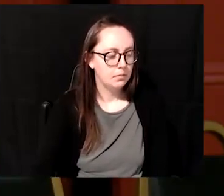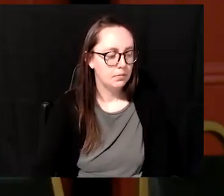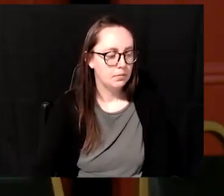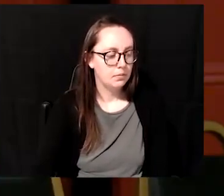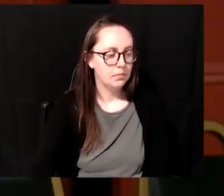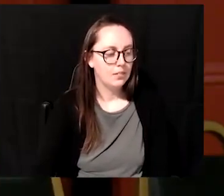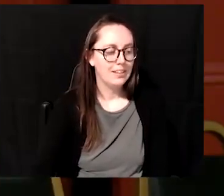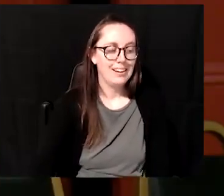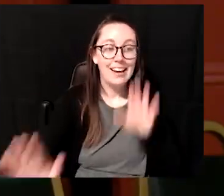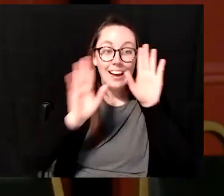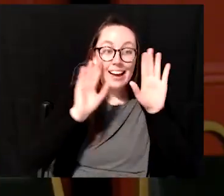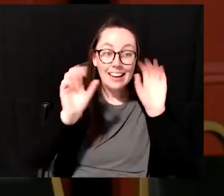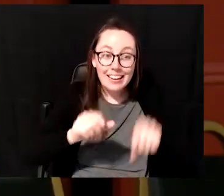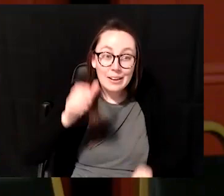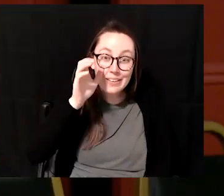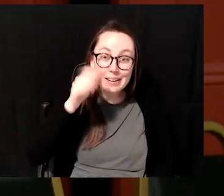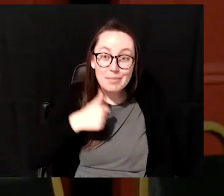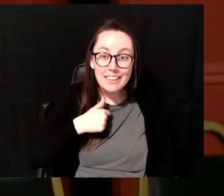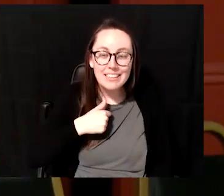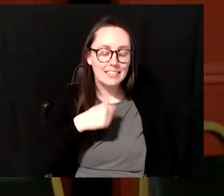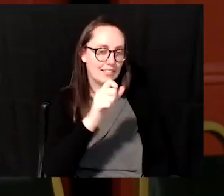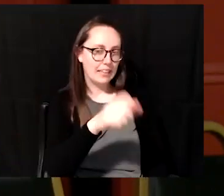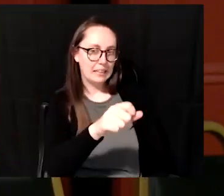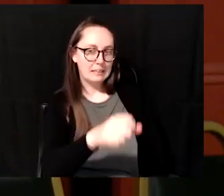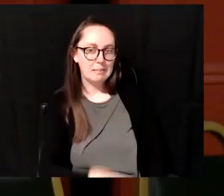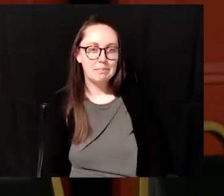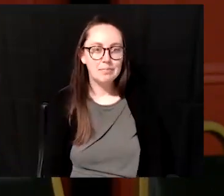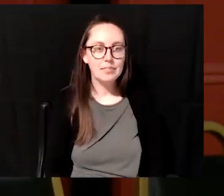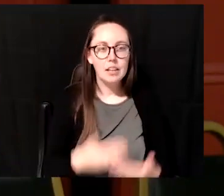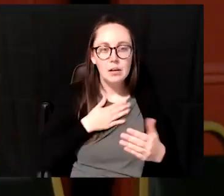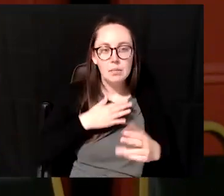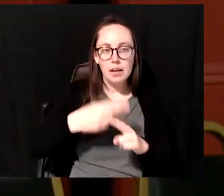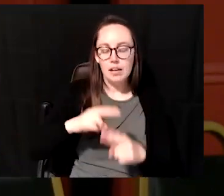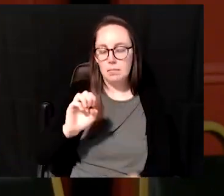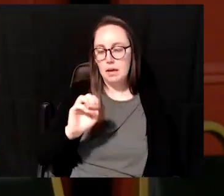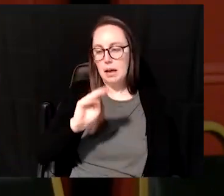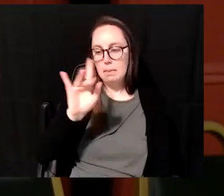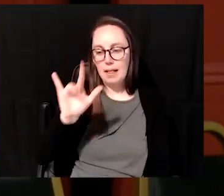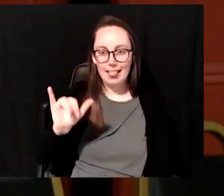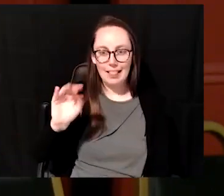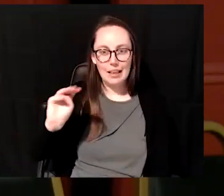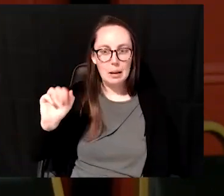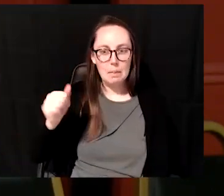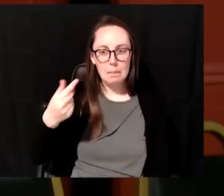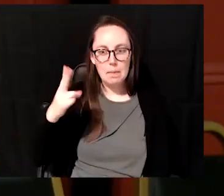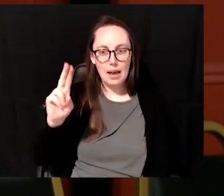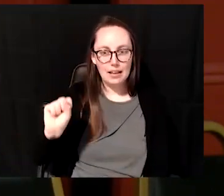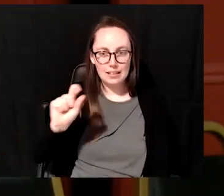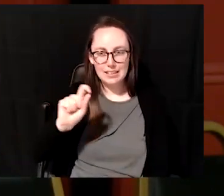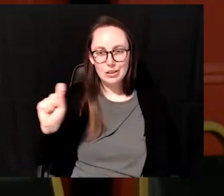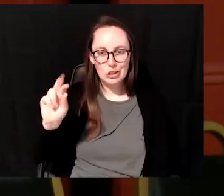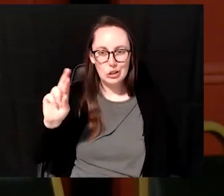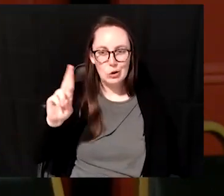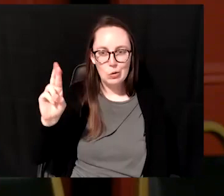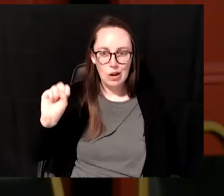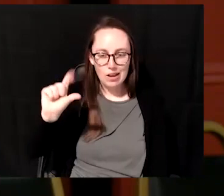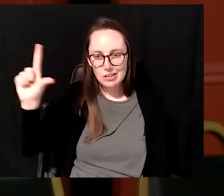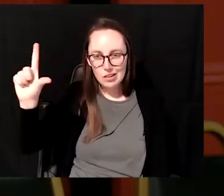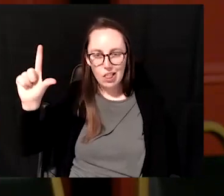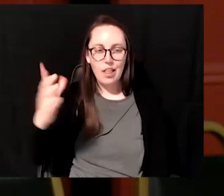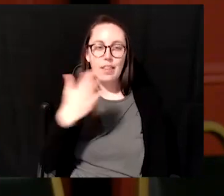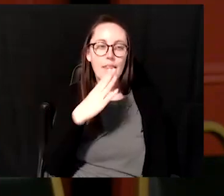hey there can you hear me yes all right awesome uh Emily Magus Russell thank you so much for having this conversation tonight